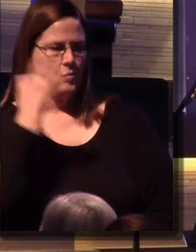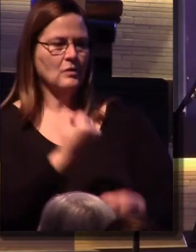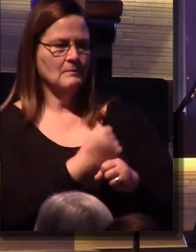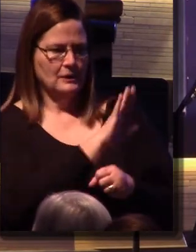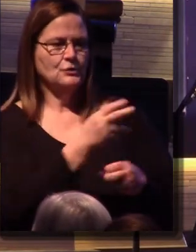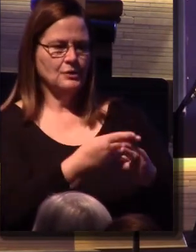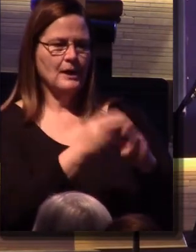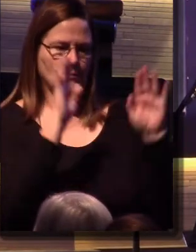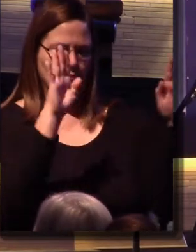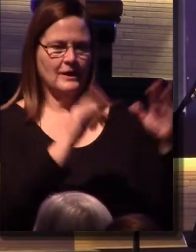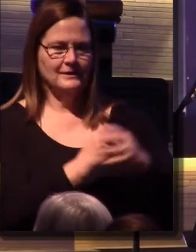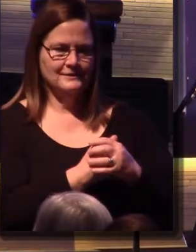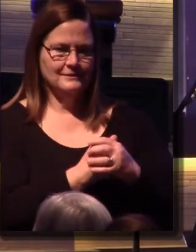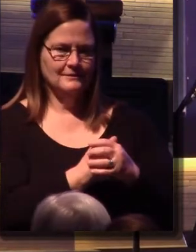great.